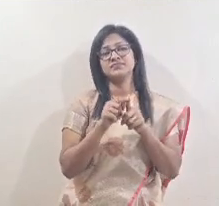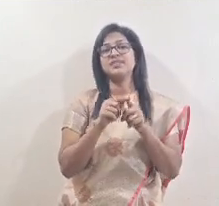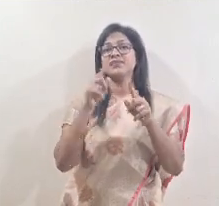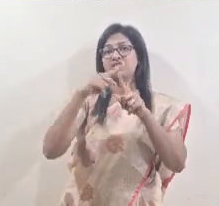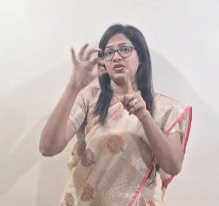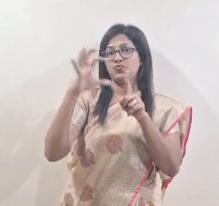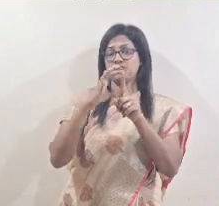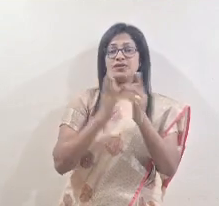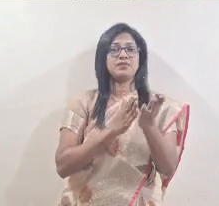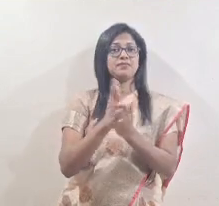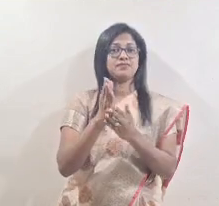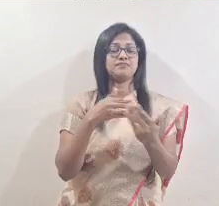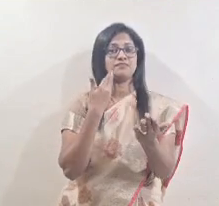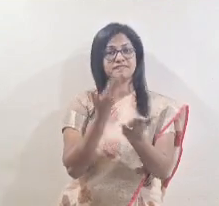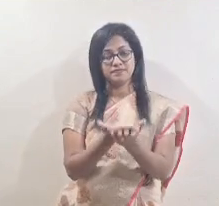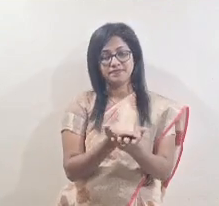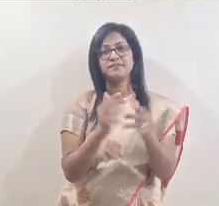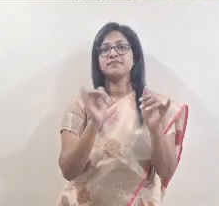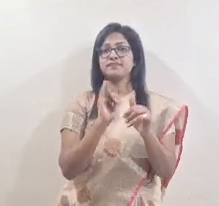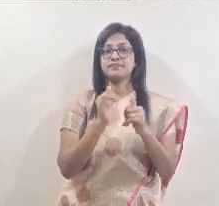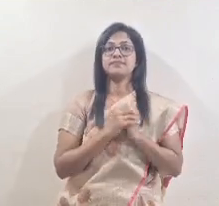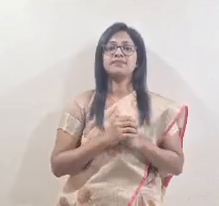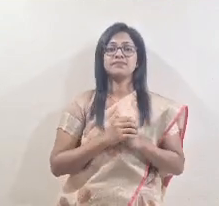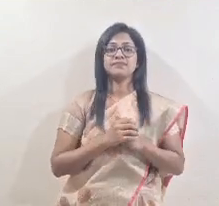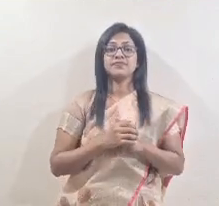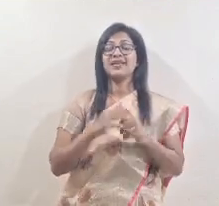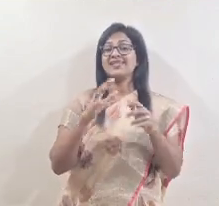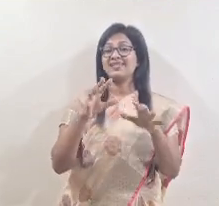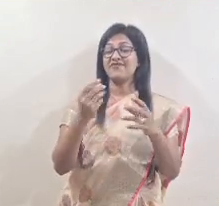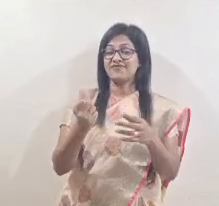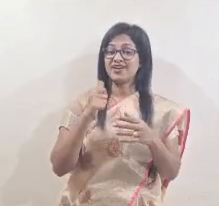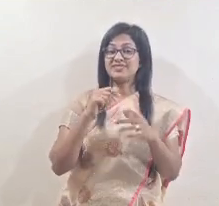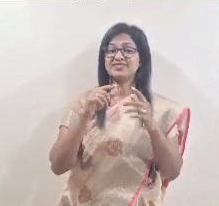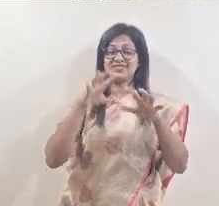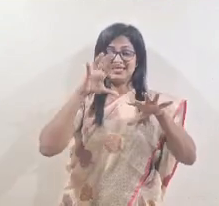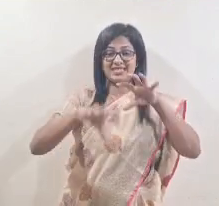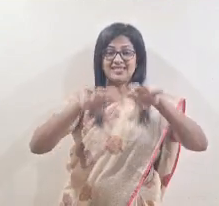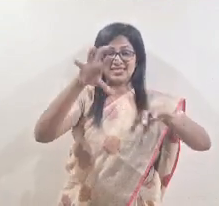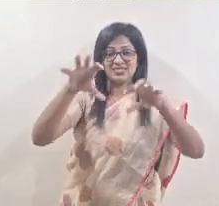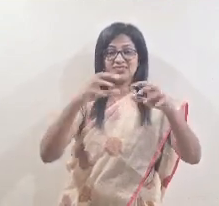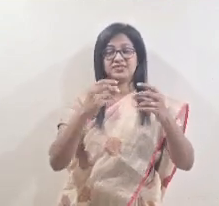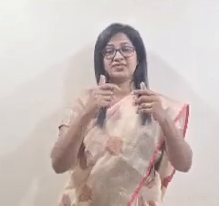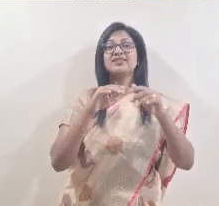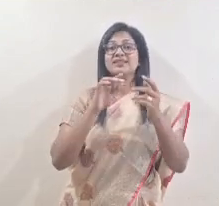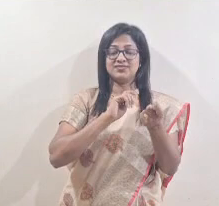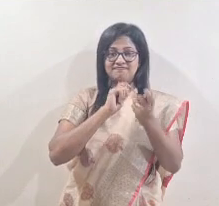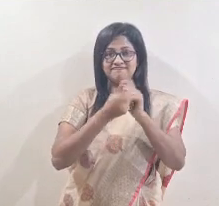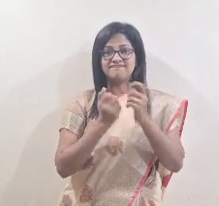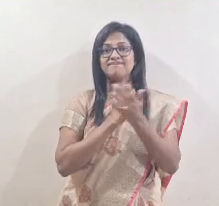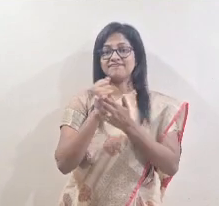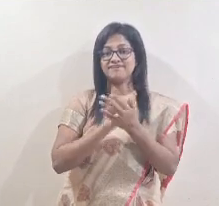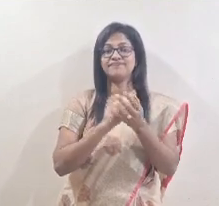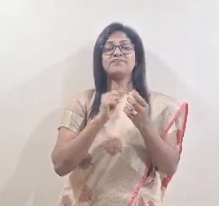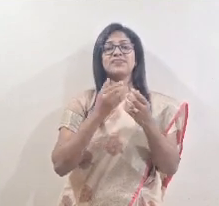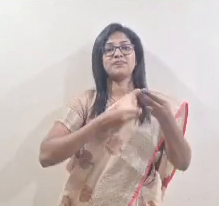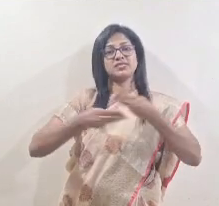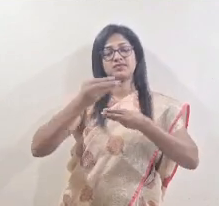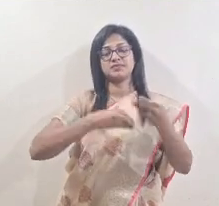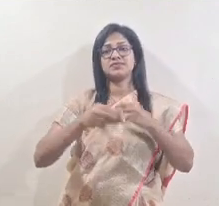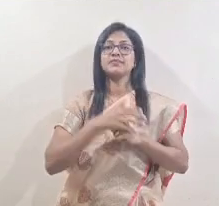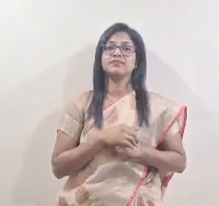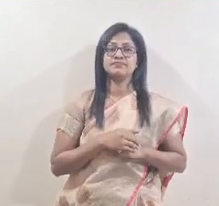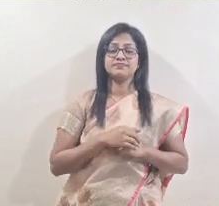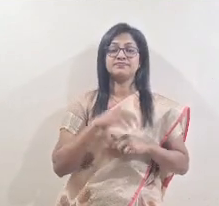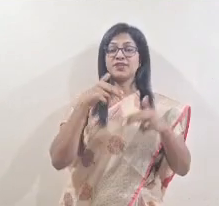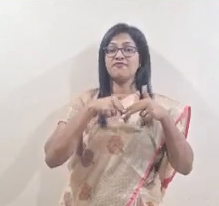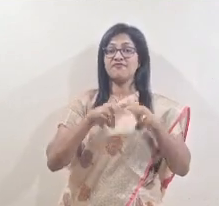TOD method, and the immediate catchment areas, they're trying to convert it into commercial areas. So the